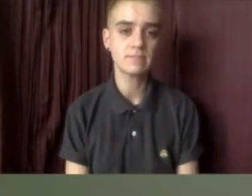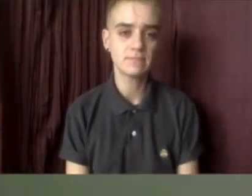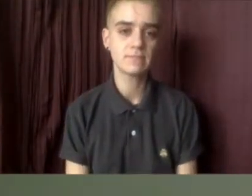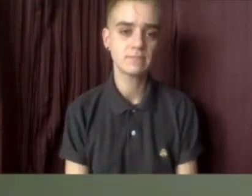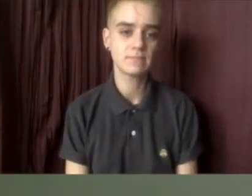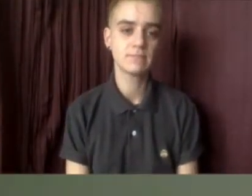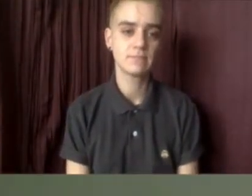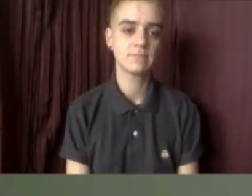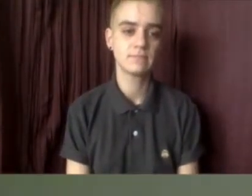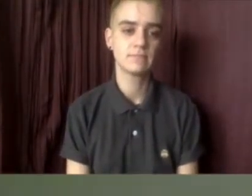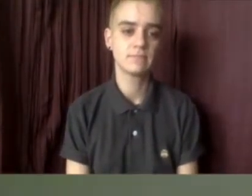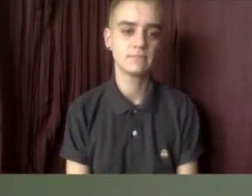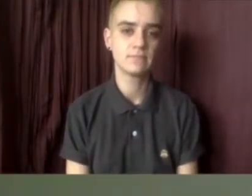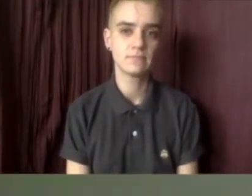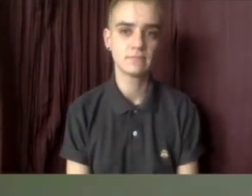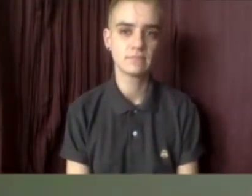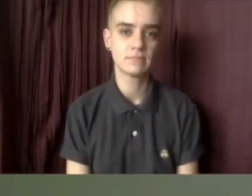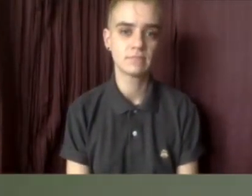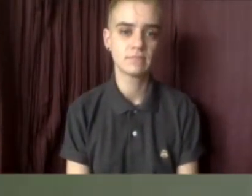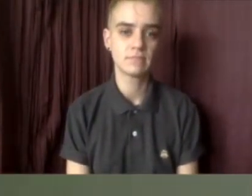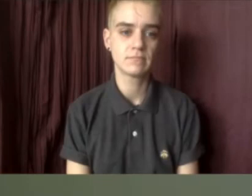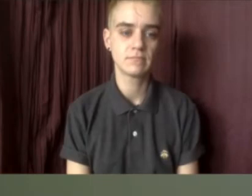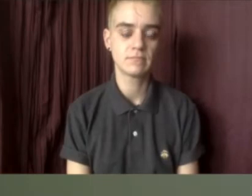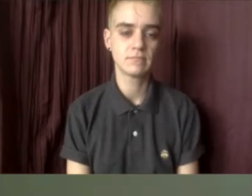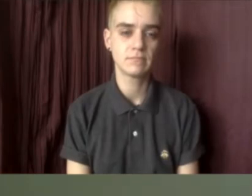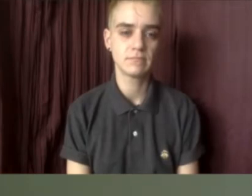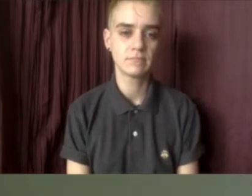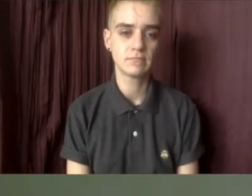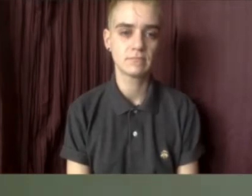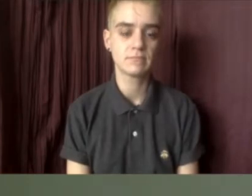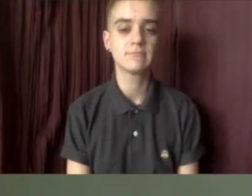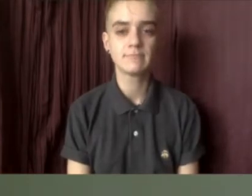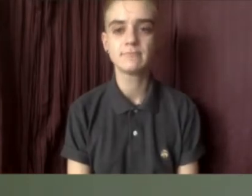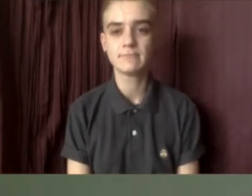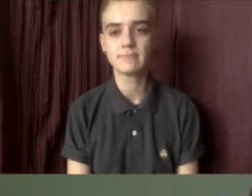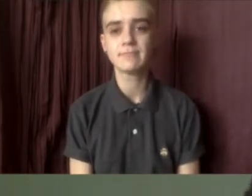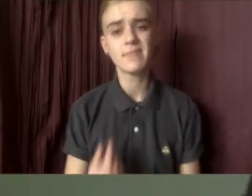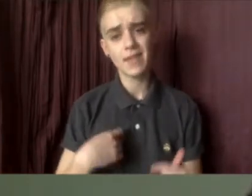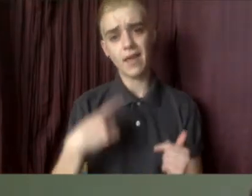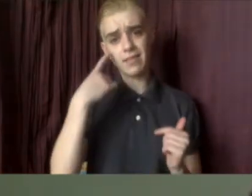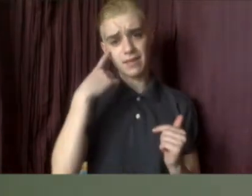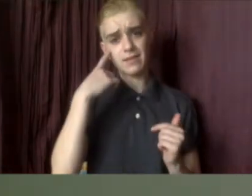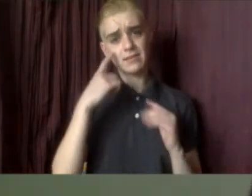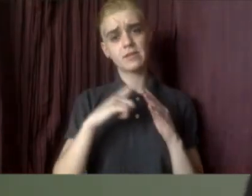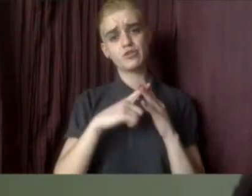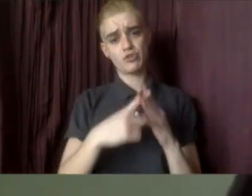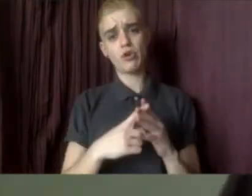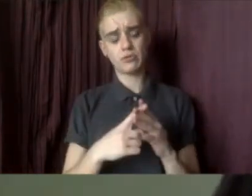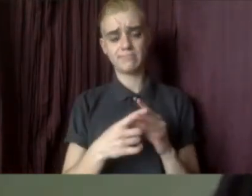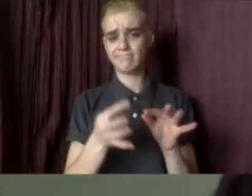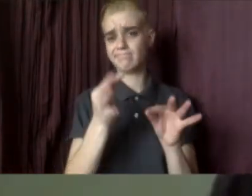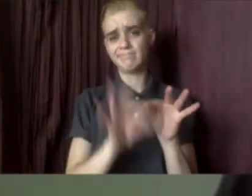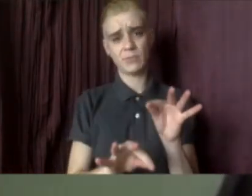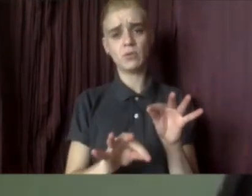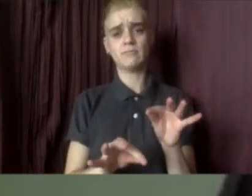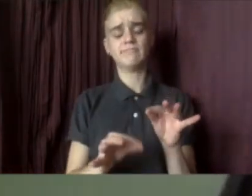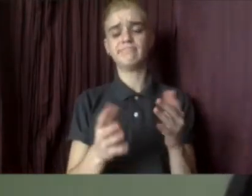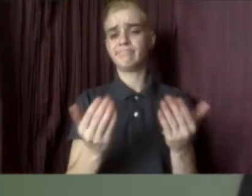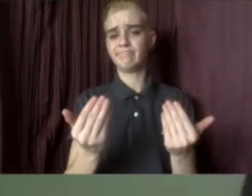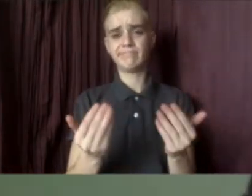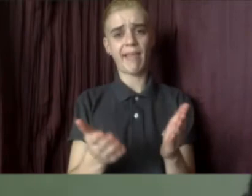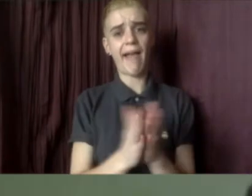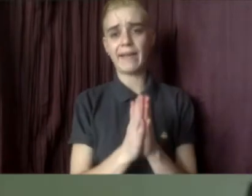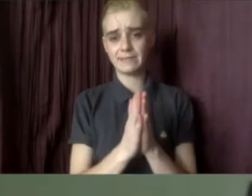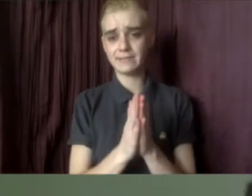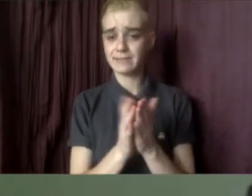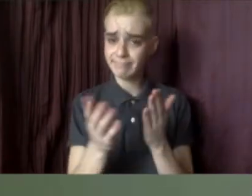So this last session, we needed to get more polling places online because of social distancing requirements, right?